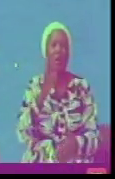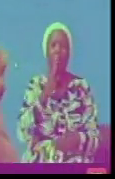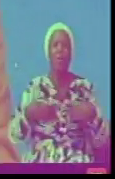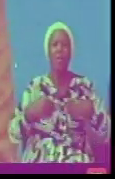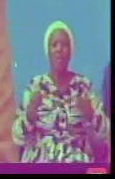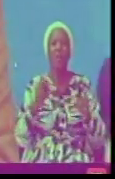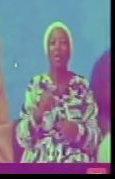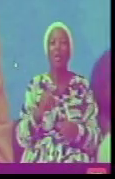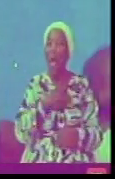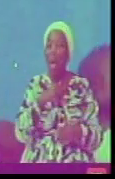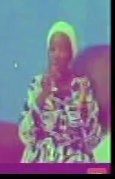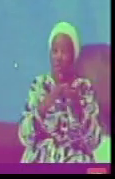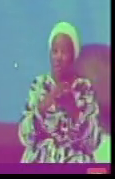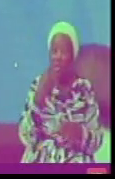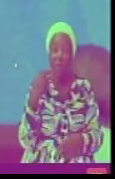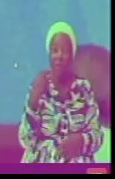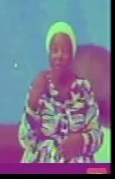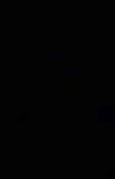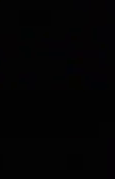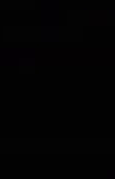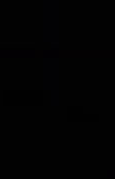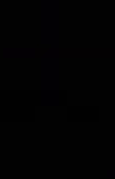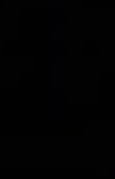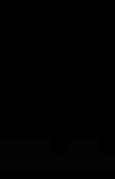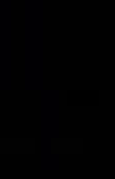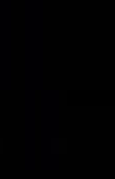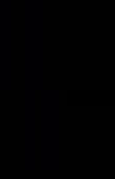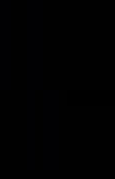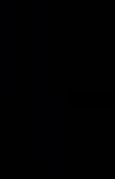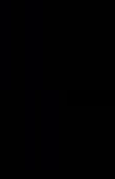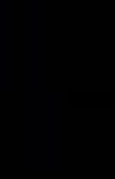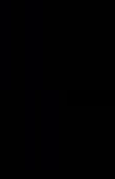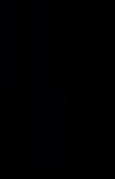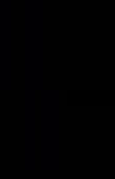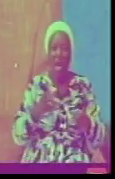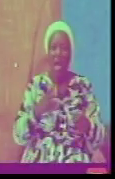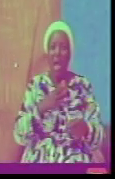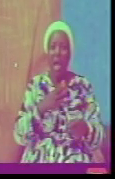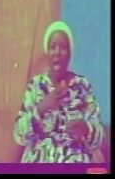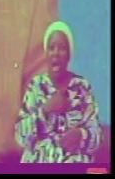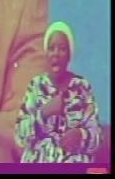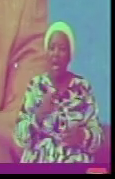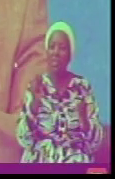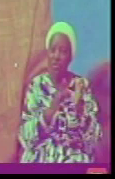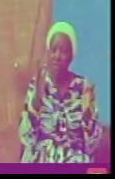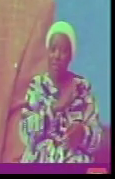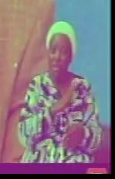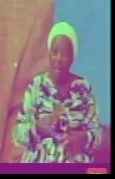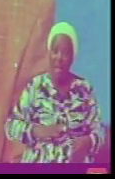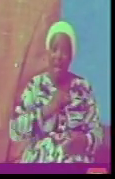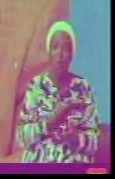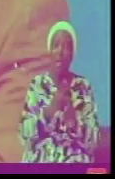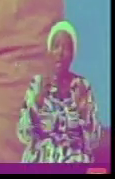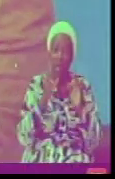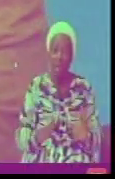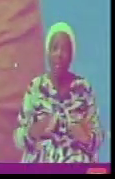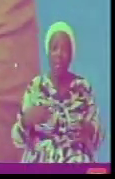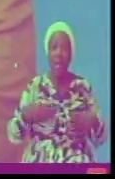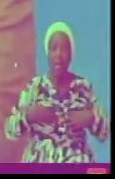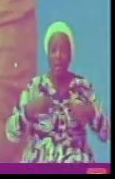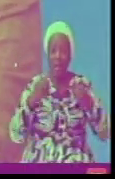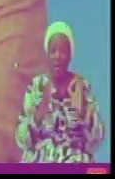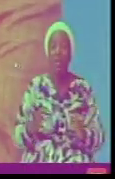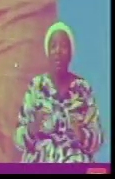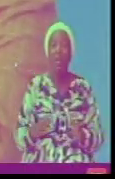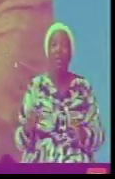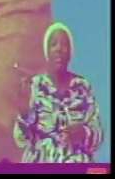servant shall be healed. And Jesus spoke the word, servant was healed. And Jesus